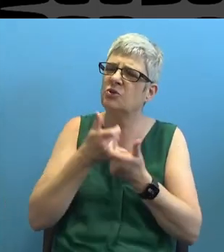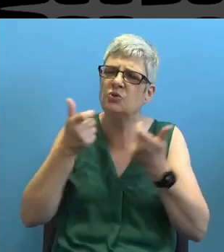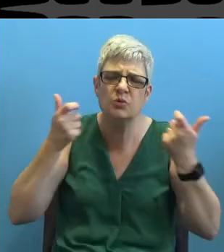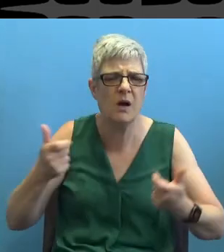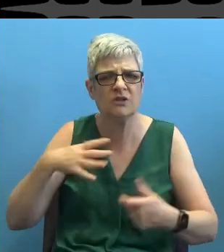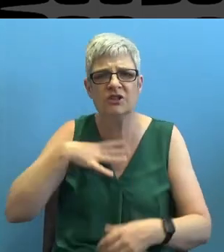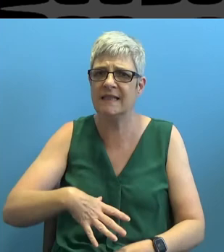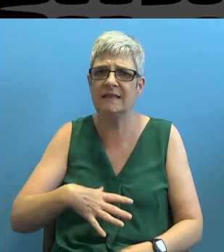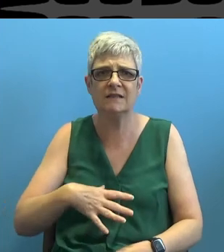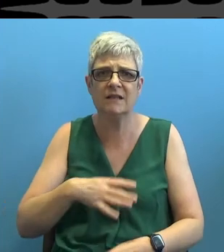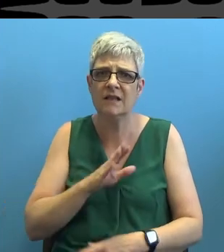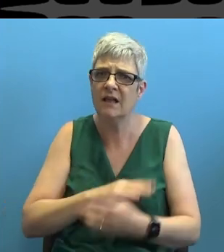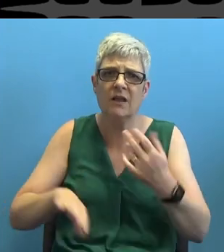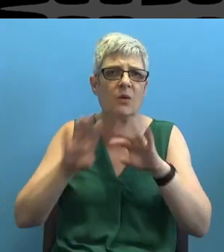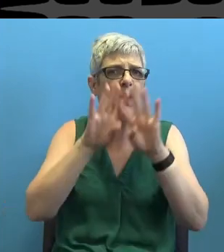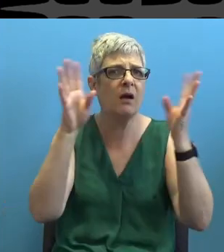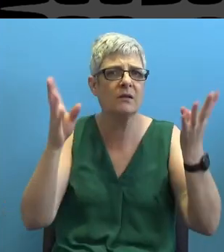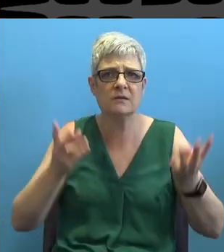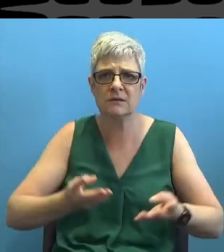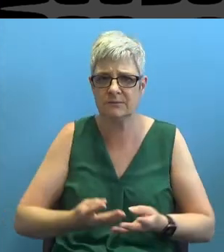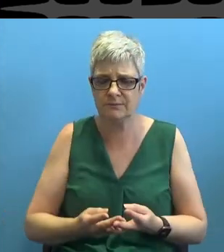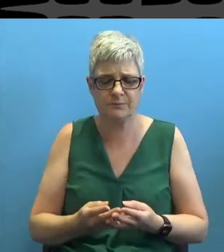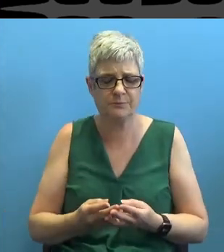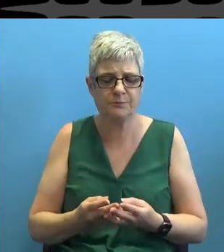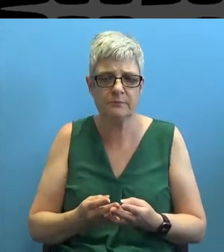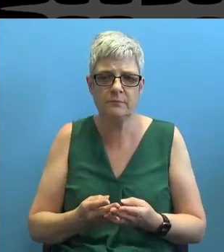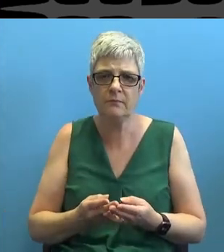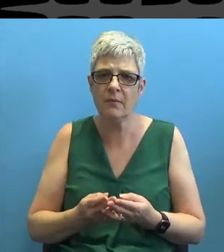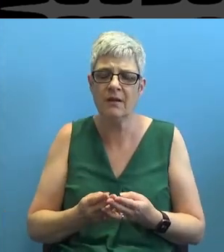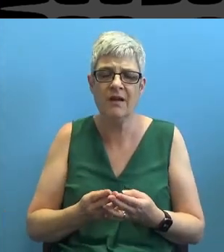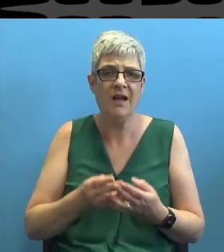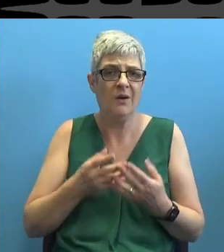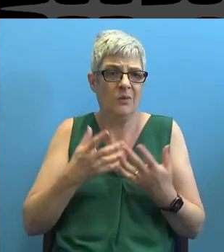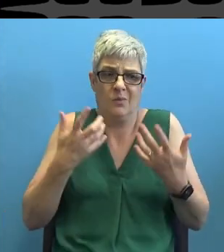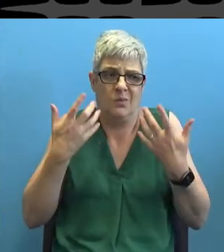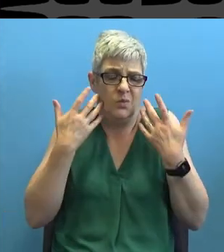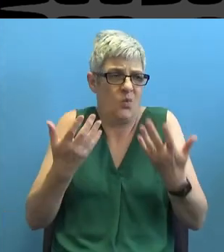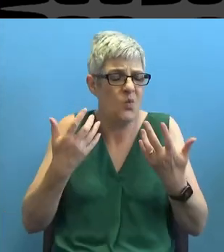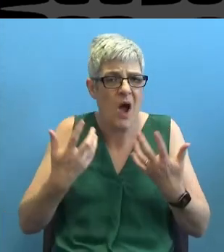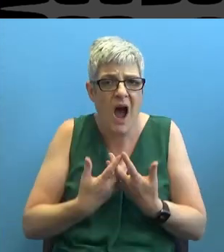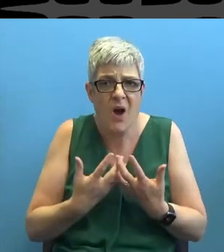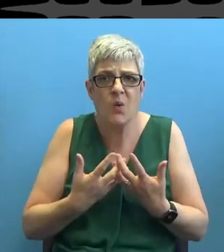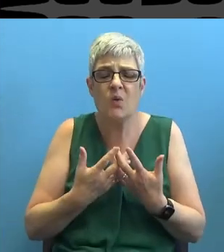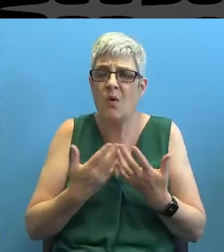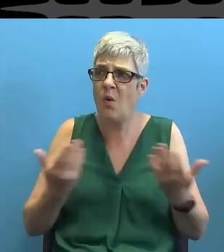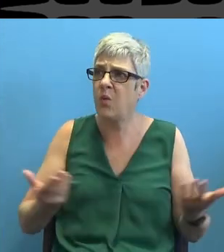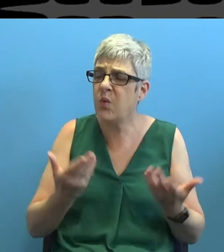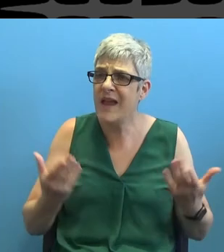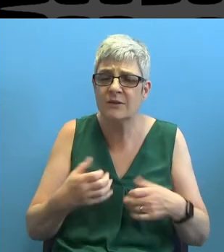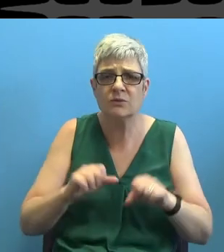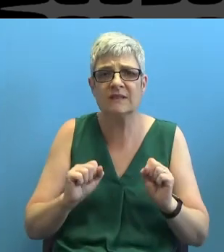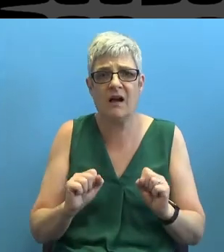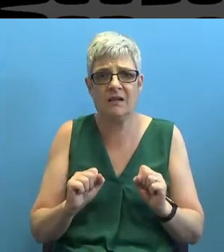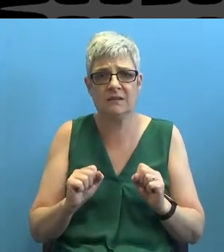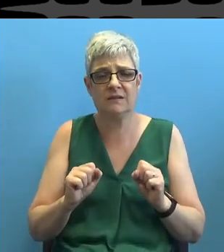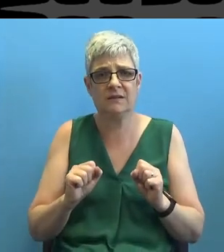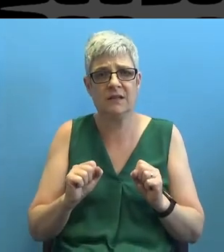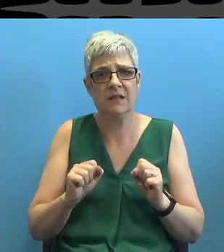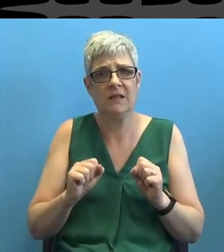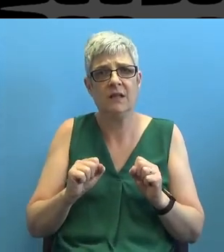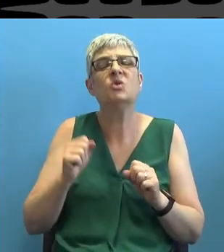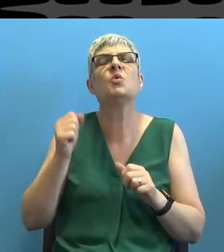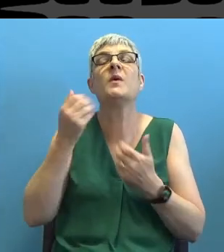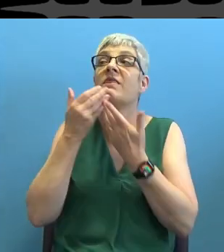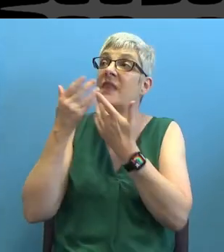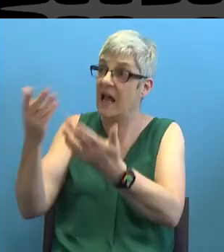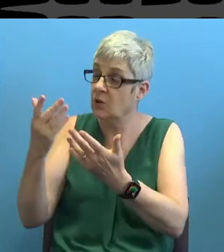need we see in the world around us. Often we don't know how to or where to begin. So we